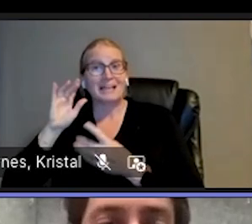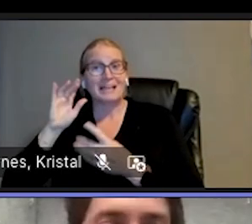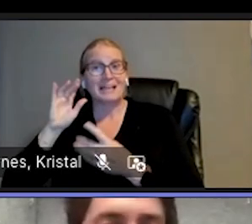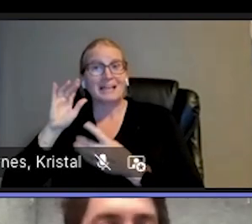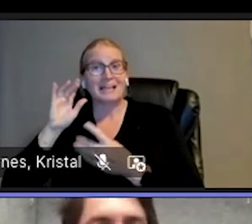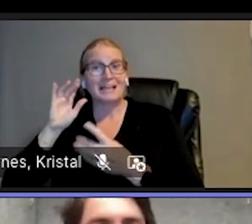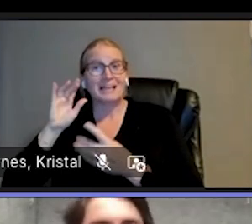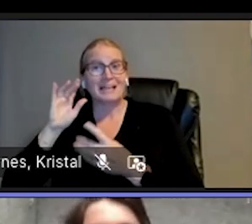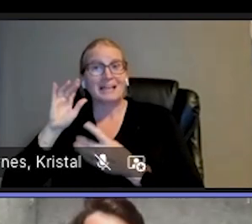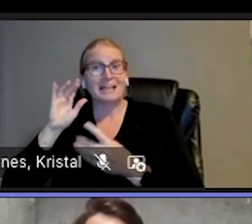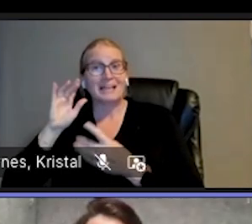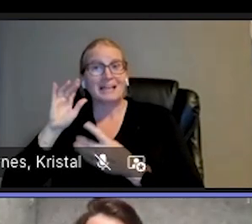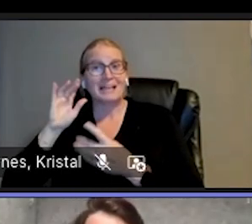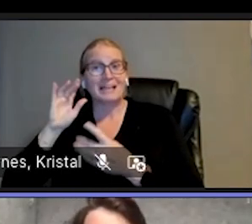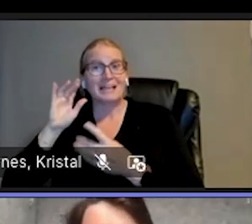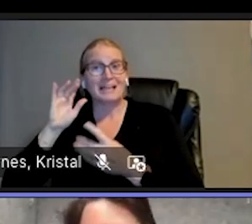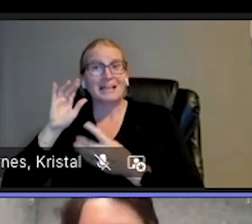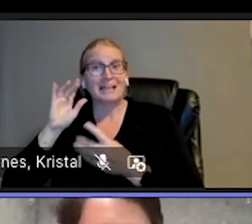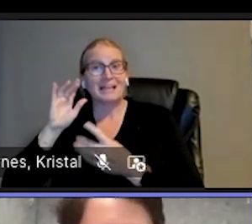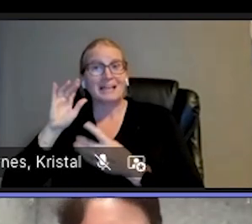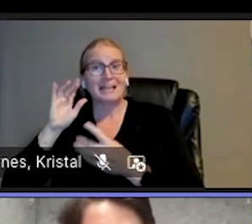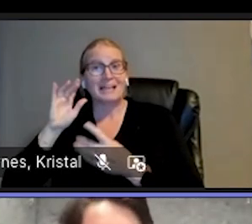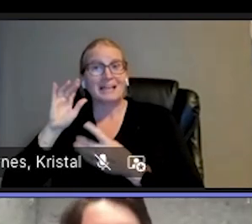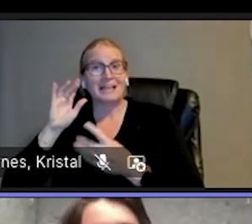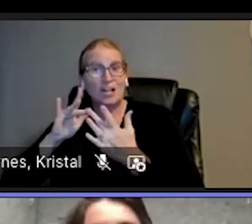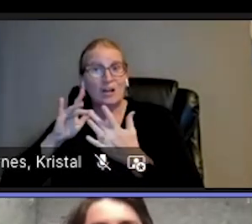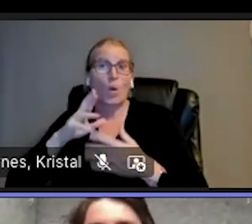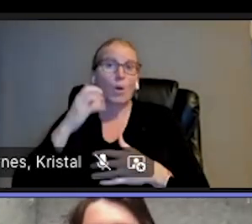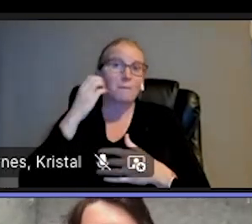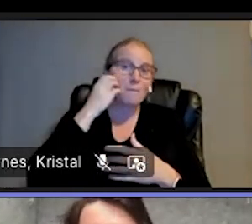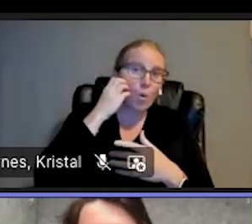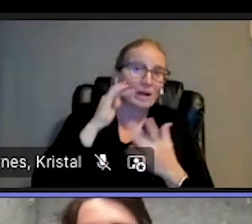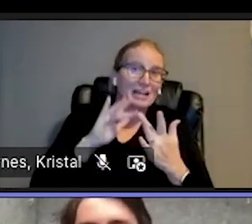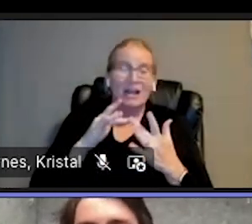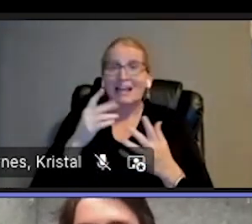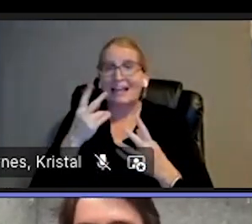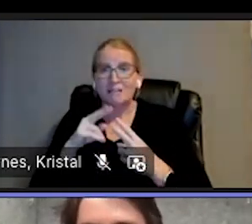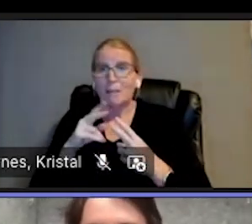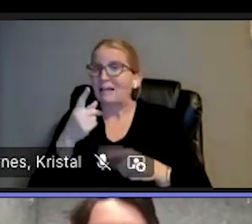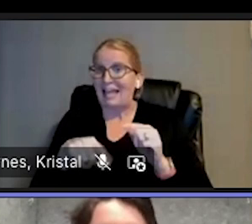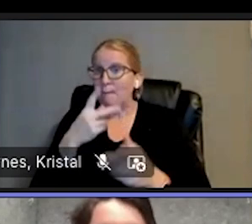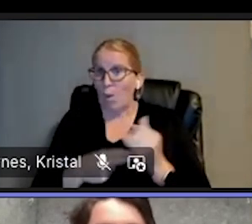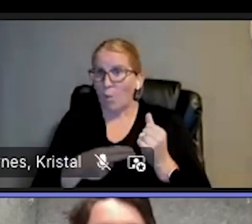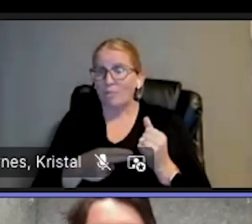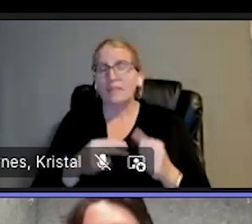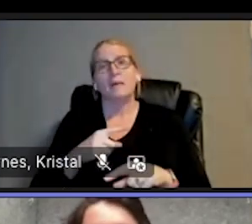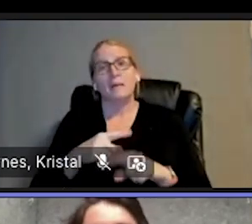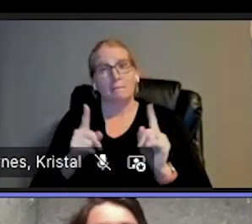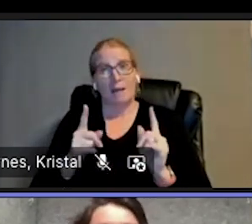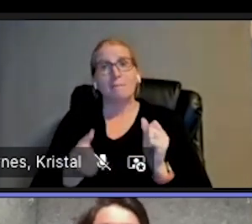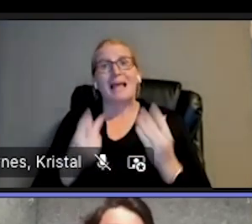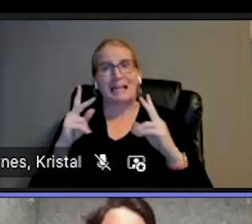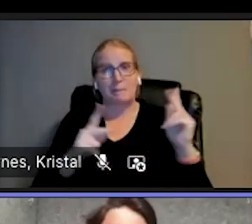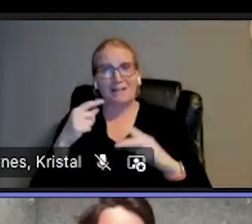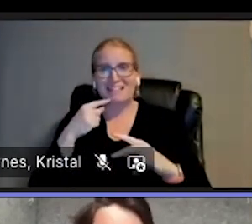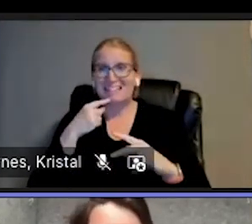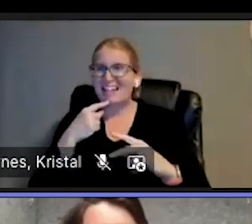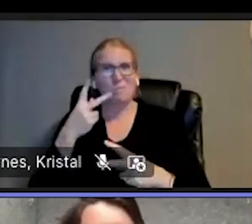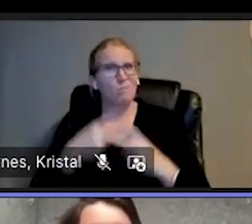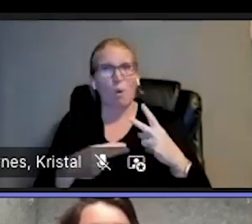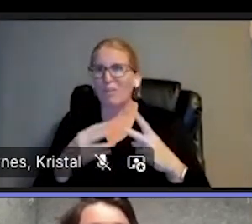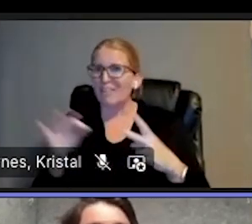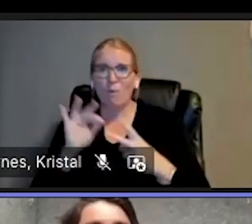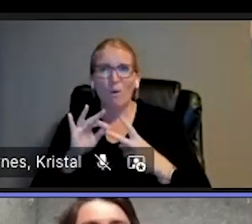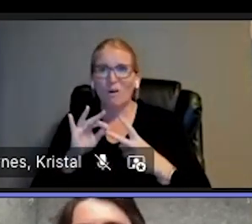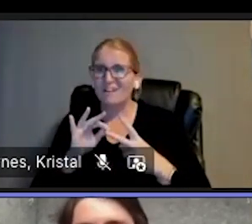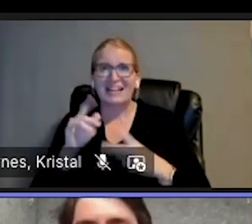to across the public and private sector noted really that both fixed and mobile connectivity are important. And so it's